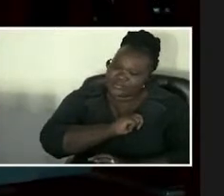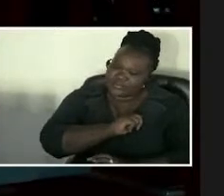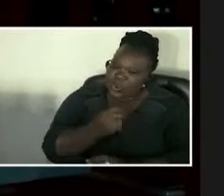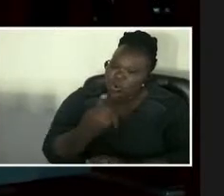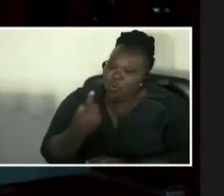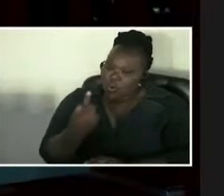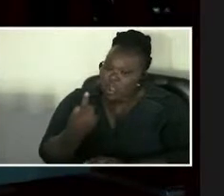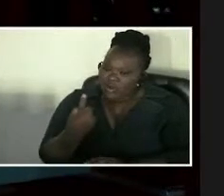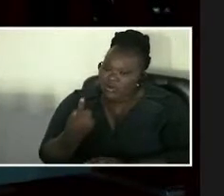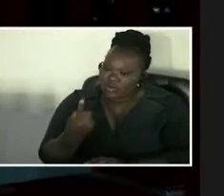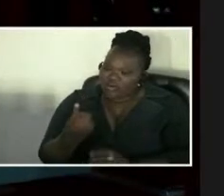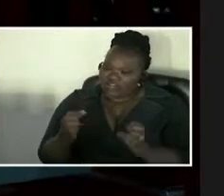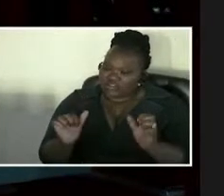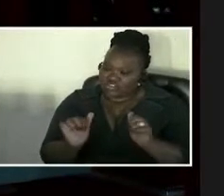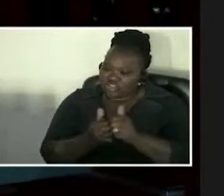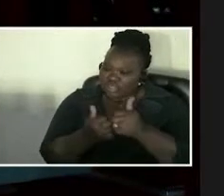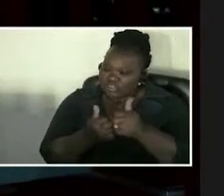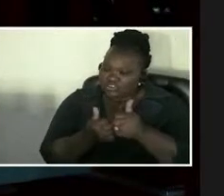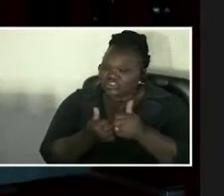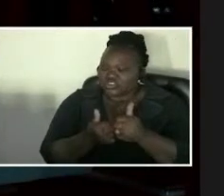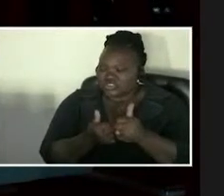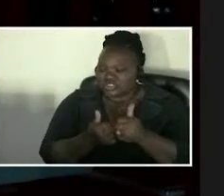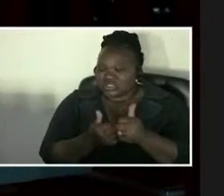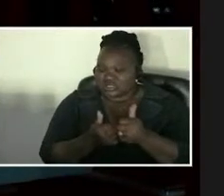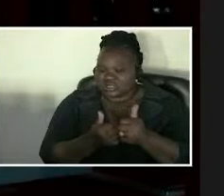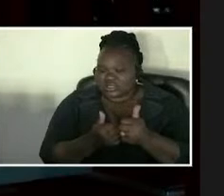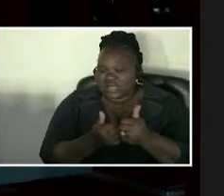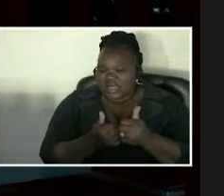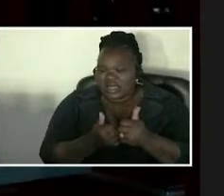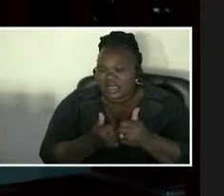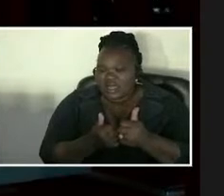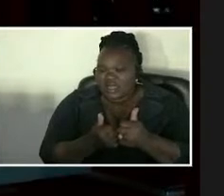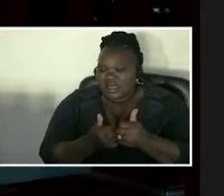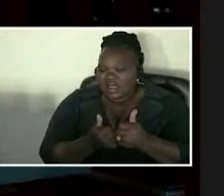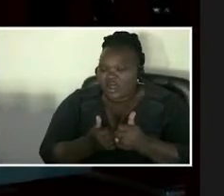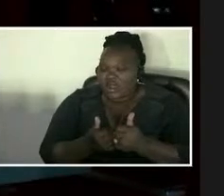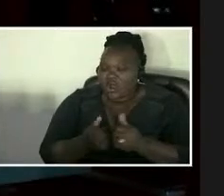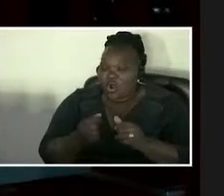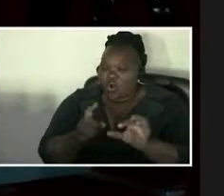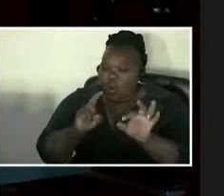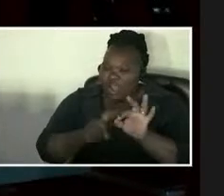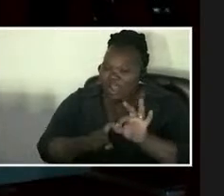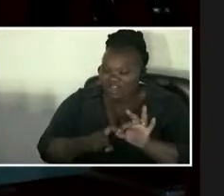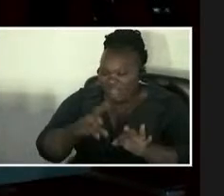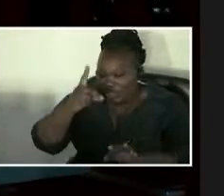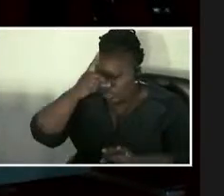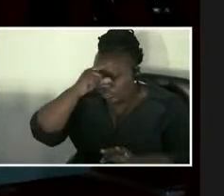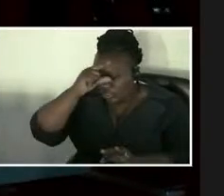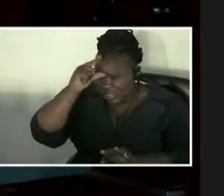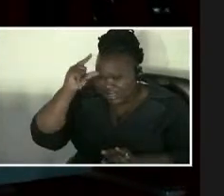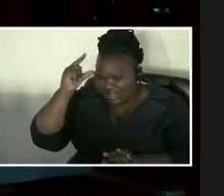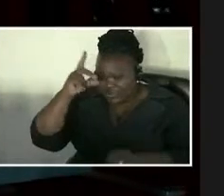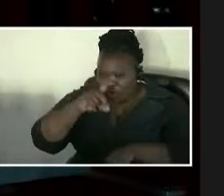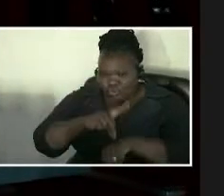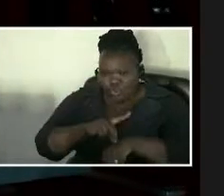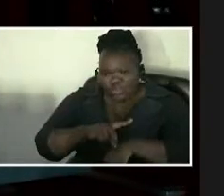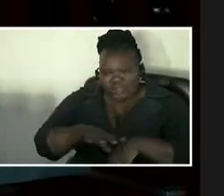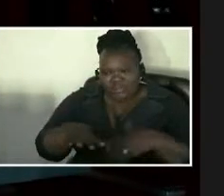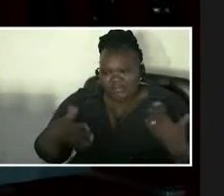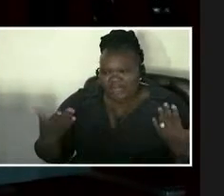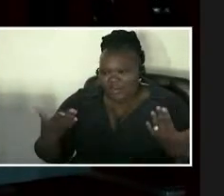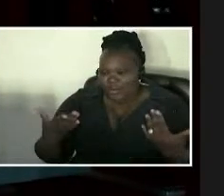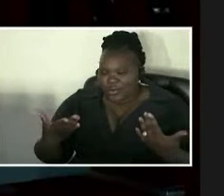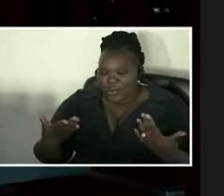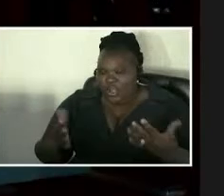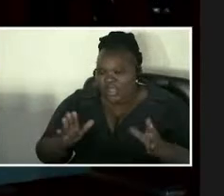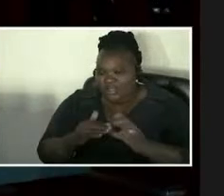one of the many challenges facing our health care system is a lack of qualified doctors nurses and competent administrative staff which